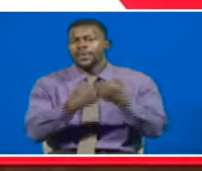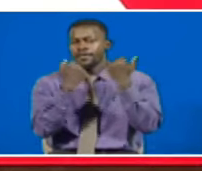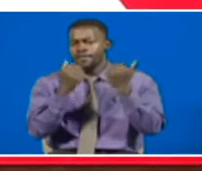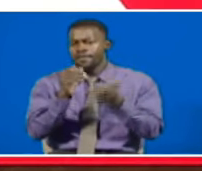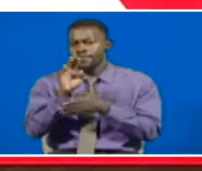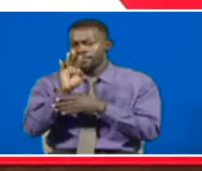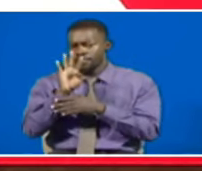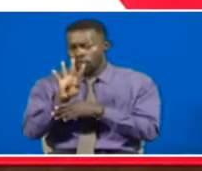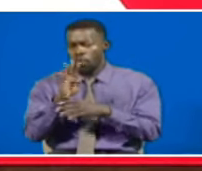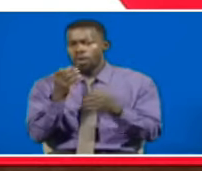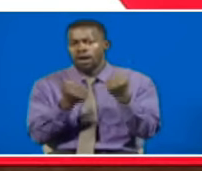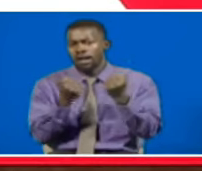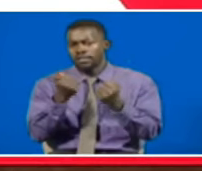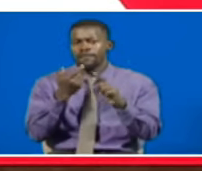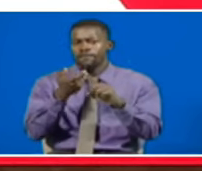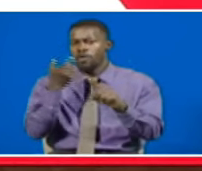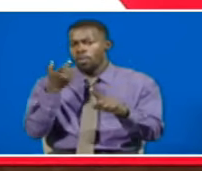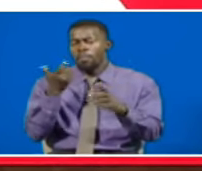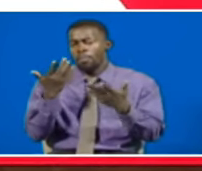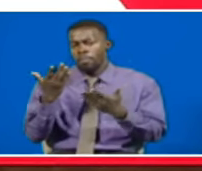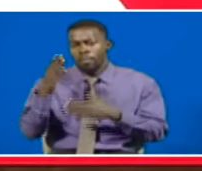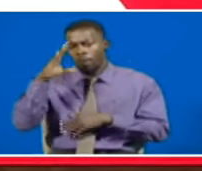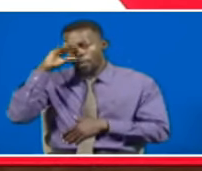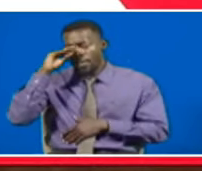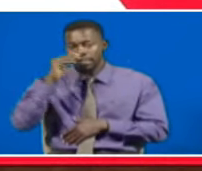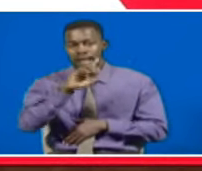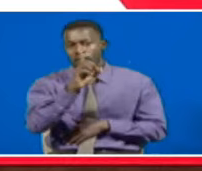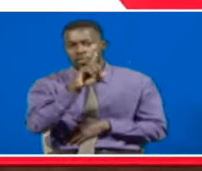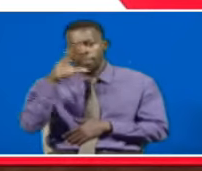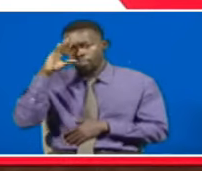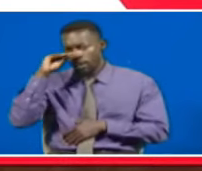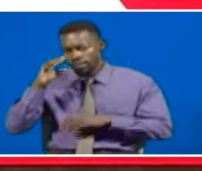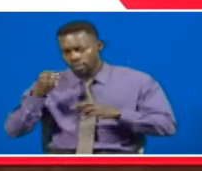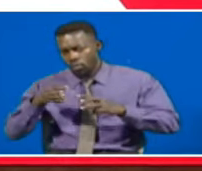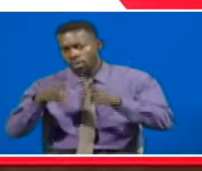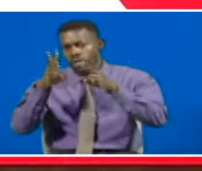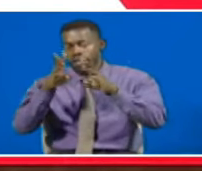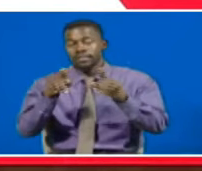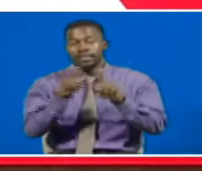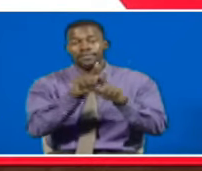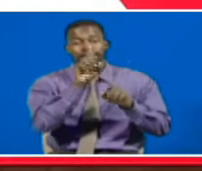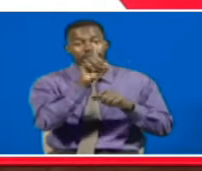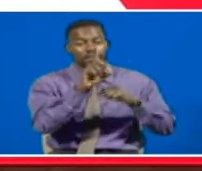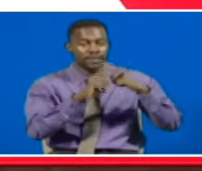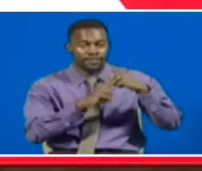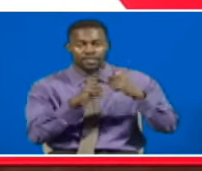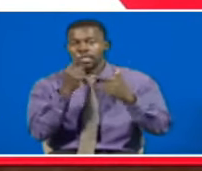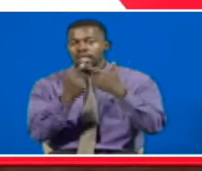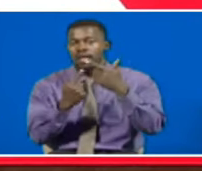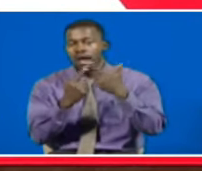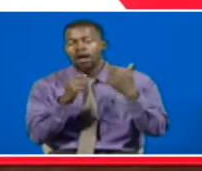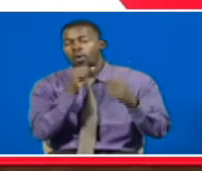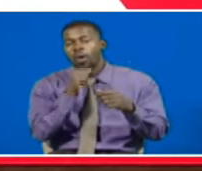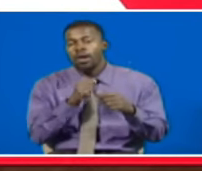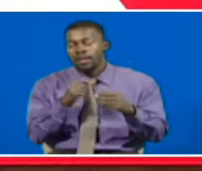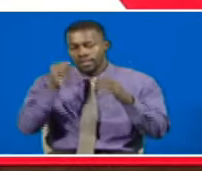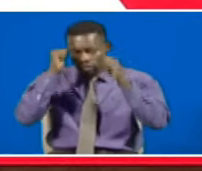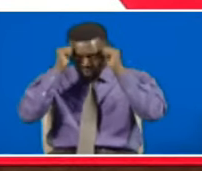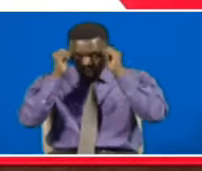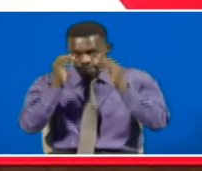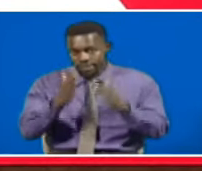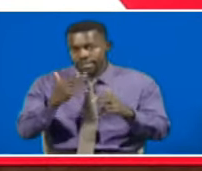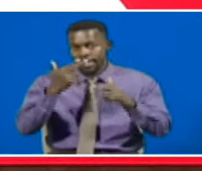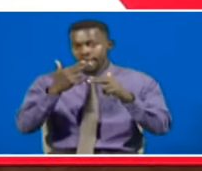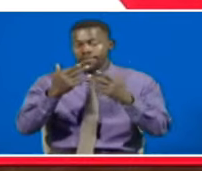at Kiemakeu in Salama area along Nairobi-Mombasa Highway. Elsewhere, a 17-year-old student of Chevakali High School died